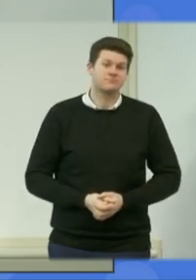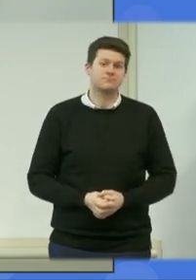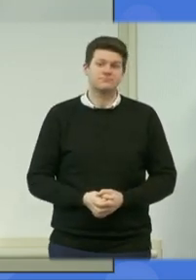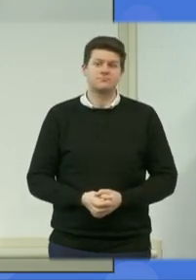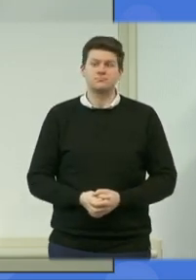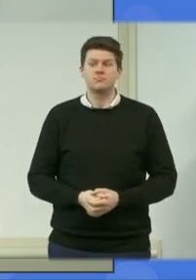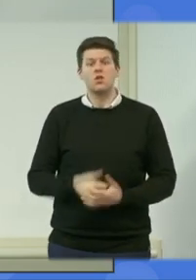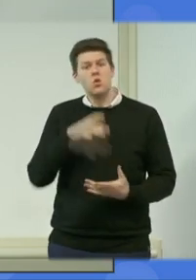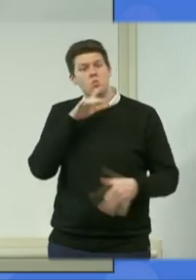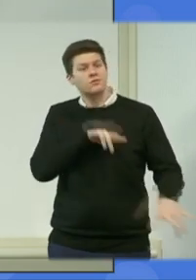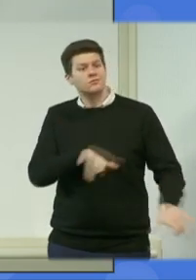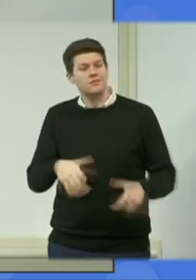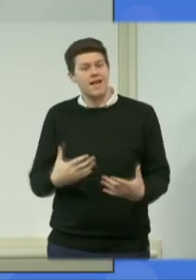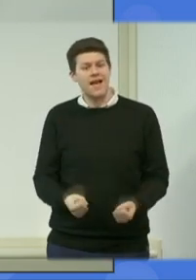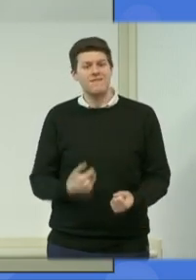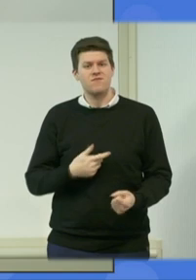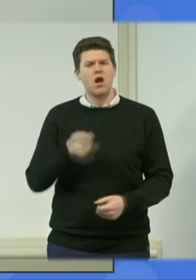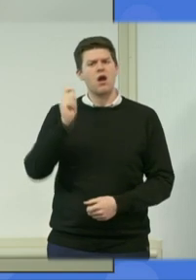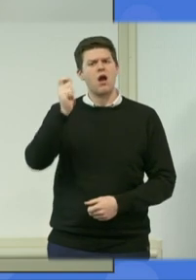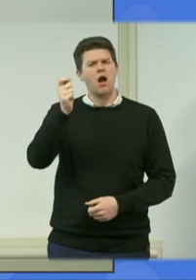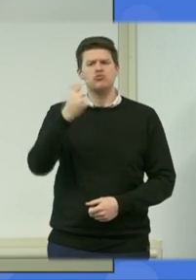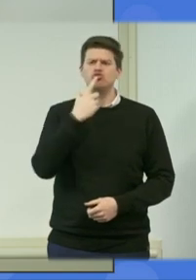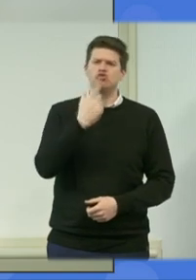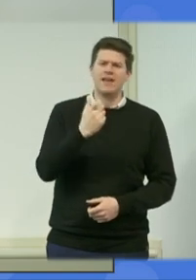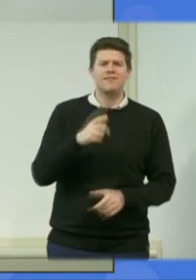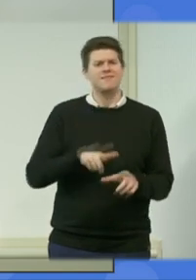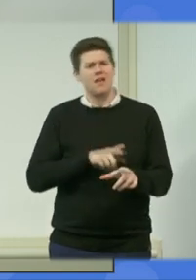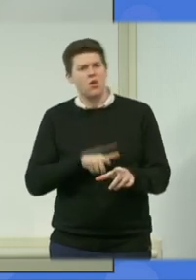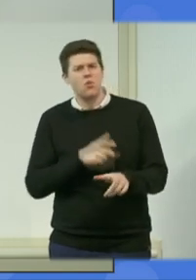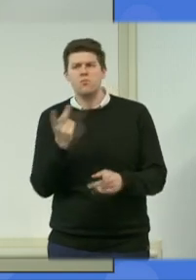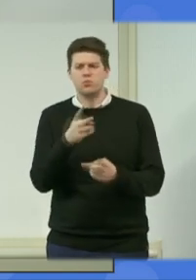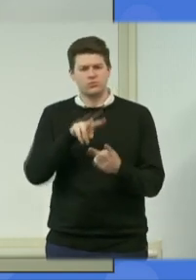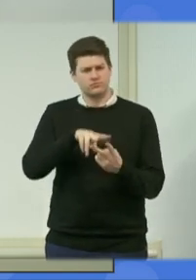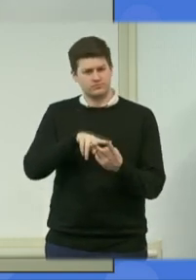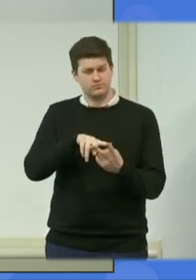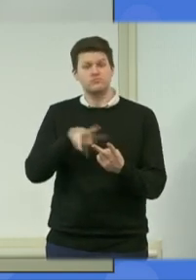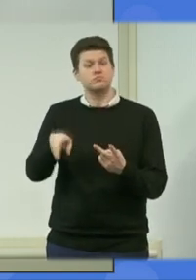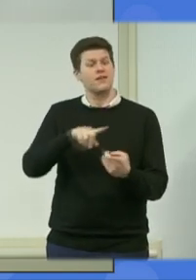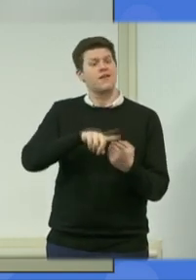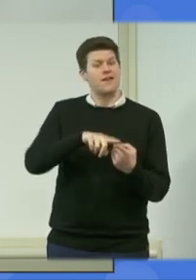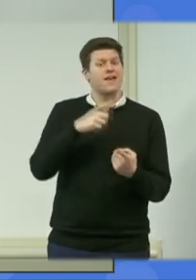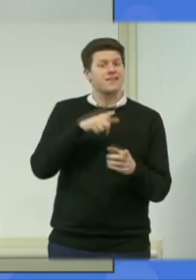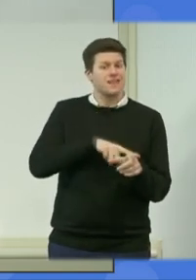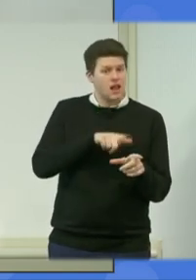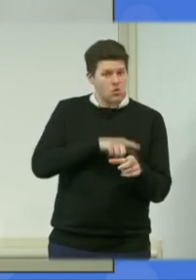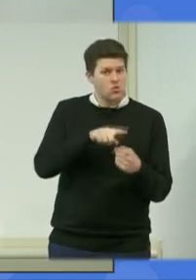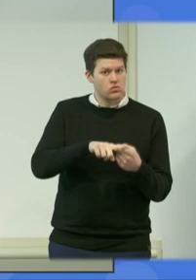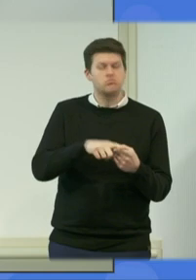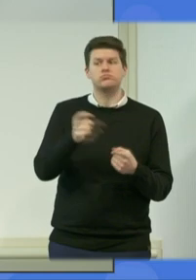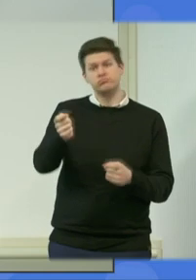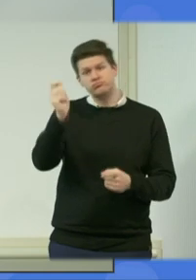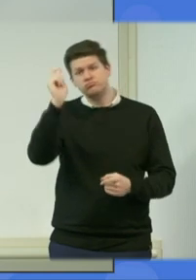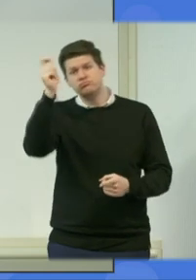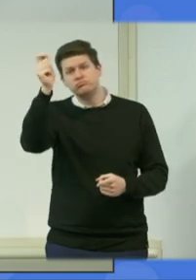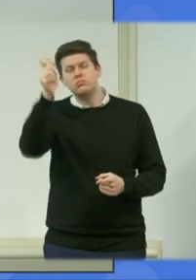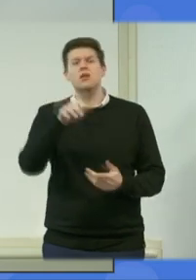system. So you will have a yellow card and a red card. Just to remind you what they are, your yellow card is to be flagged if you would